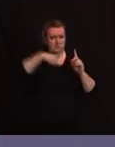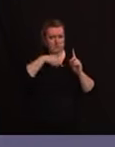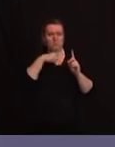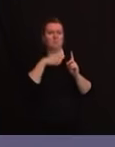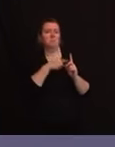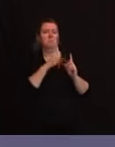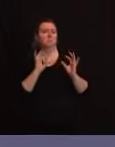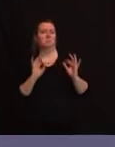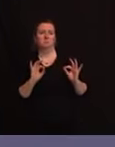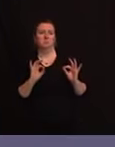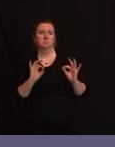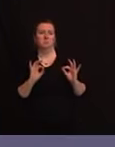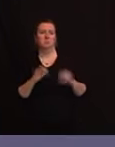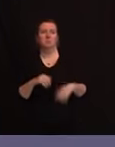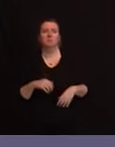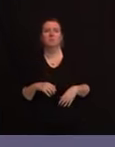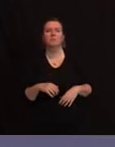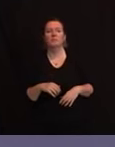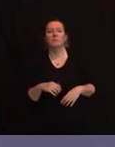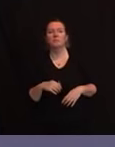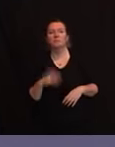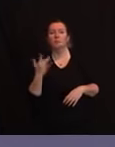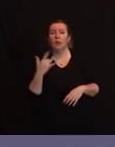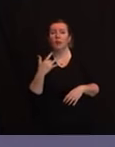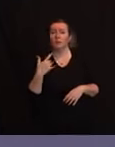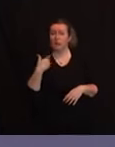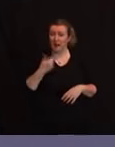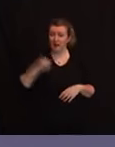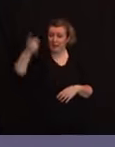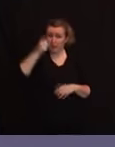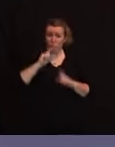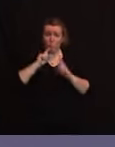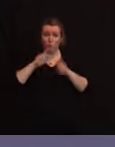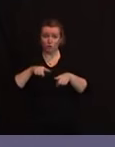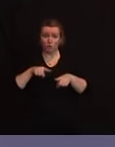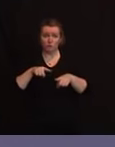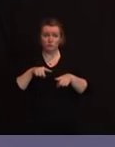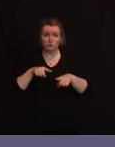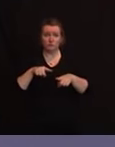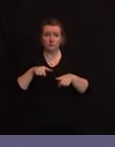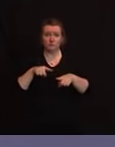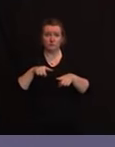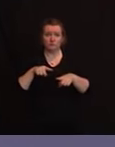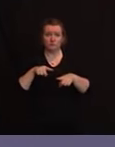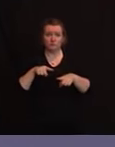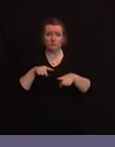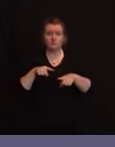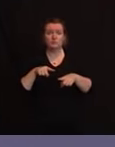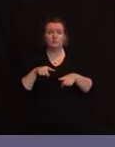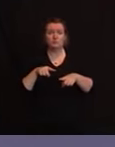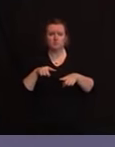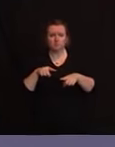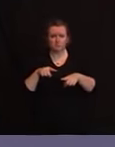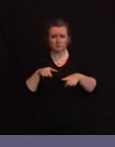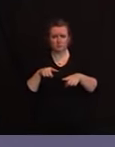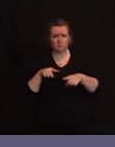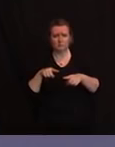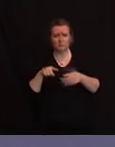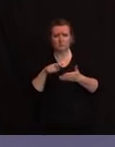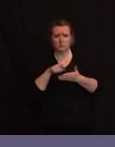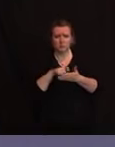Because literally every single executive order that I've written since I've been governor, and certainly this period, have been written by Paramil, Matt, and their